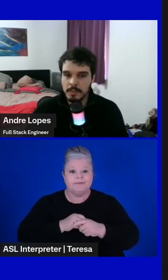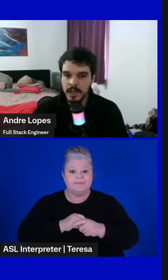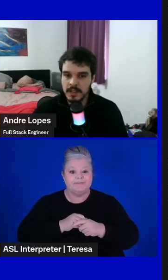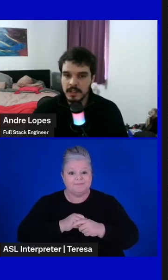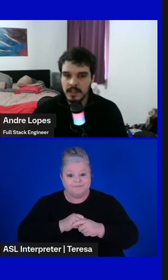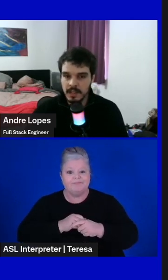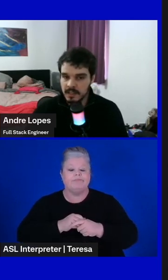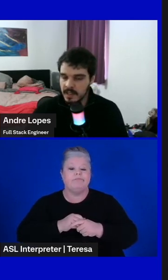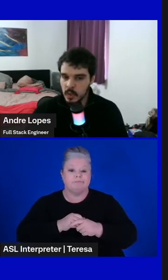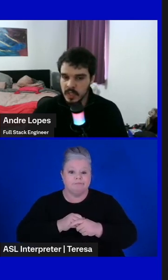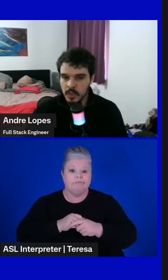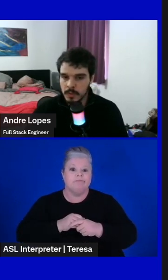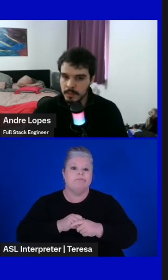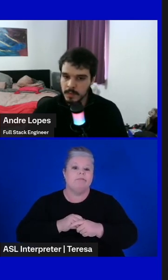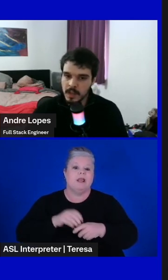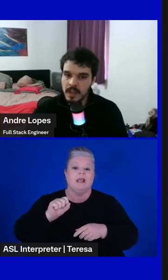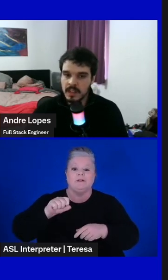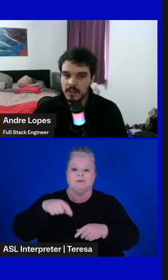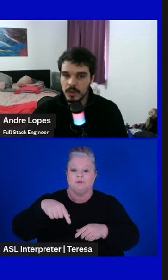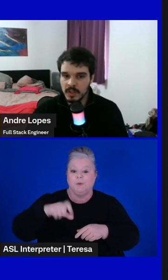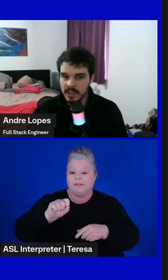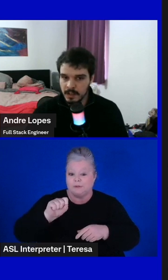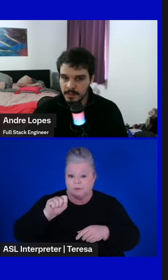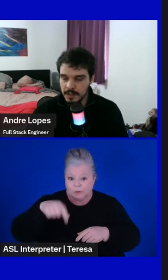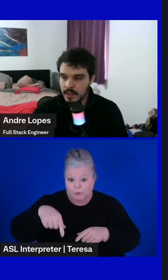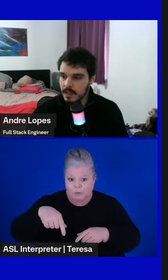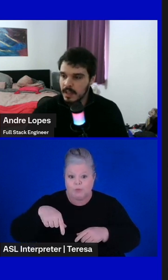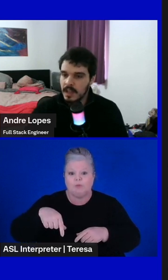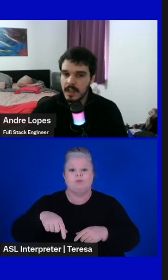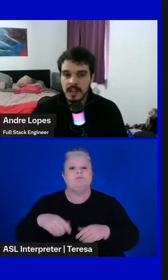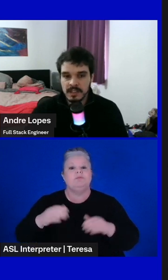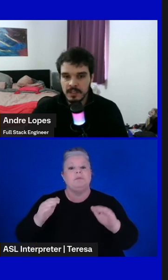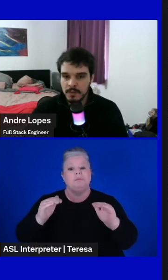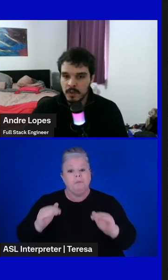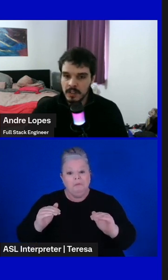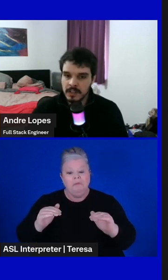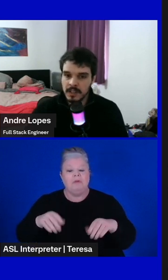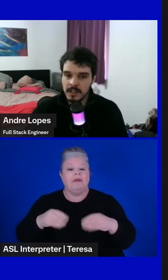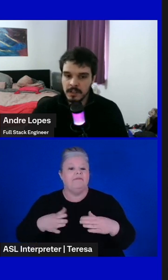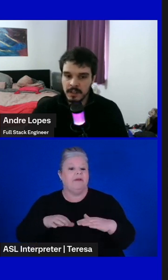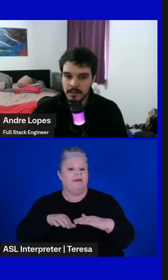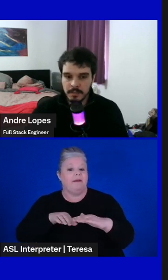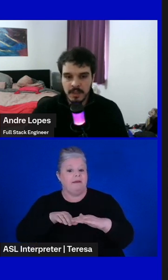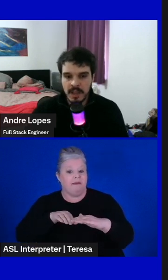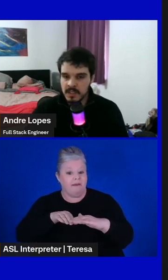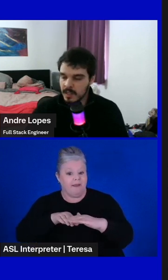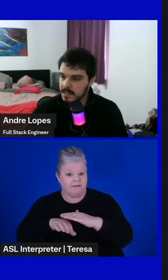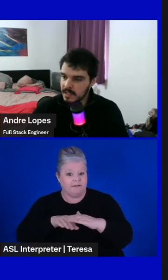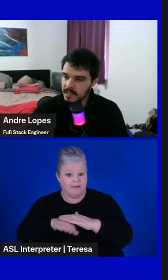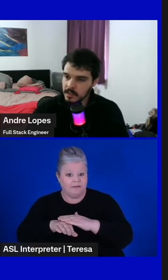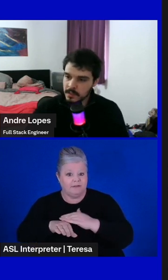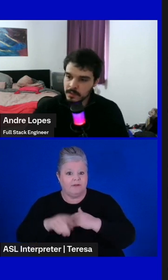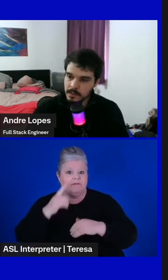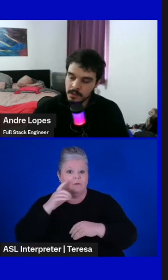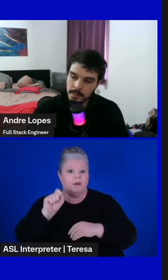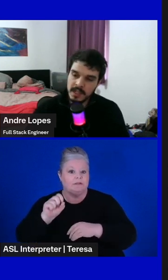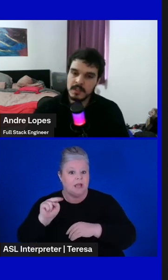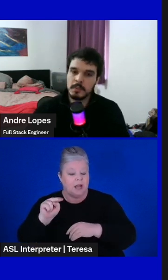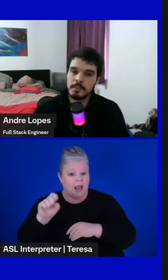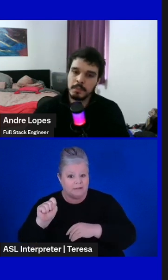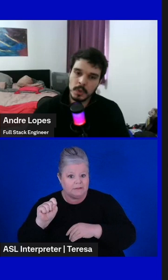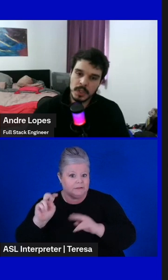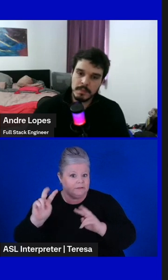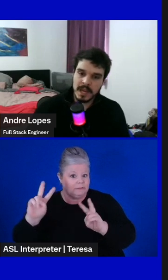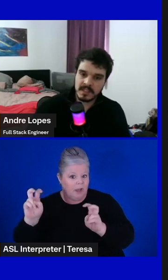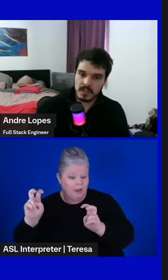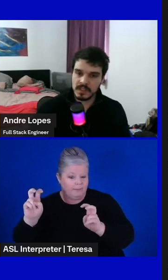SNS topic, a SQS queue, and then we're gonna give access for the SNS topic